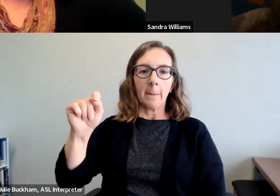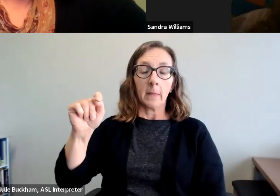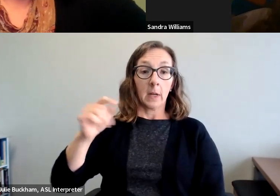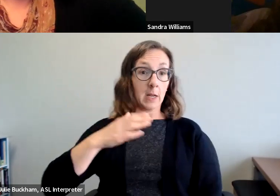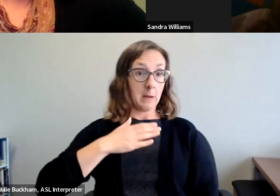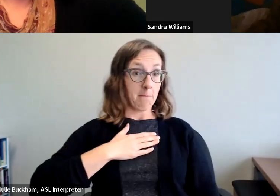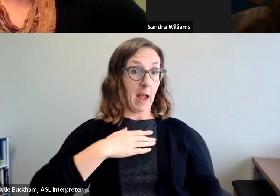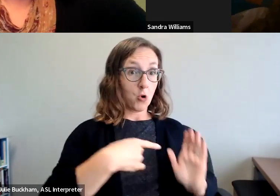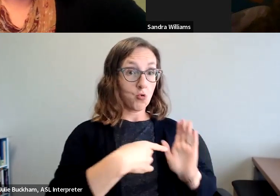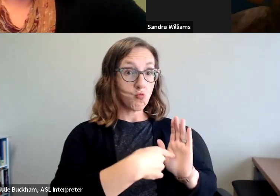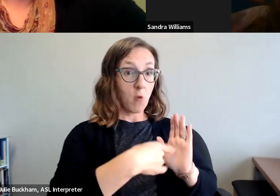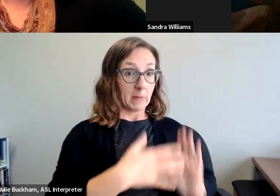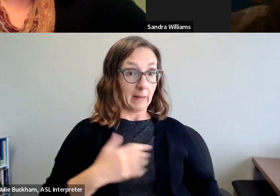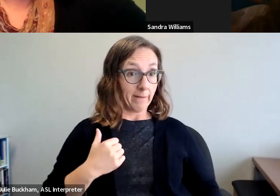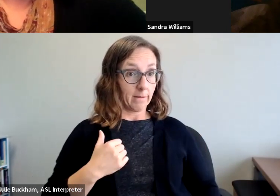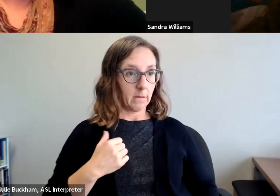scared